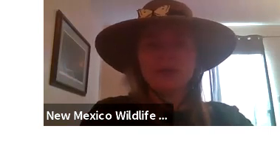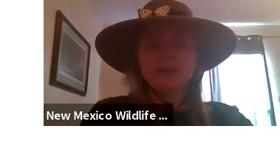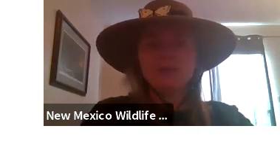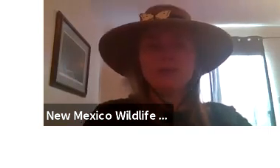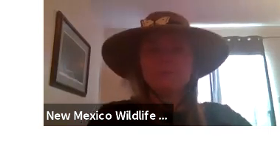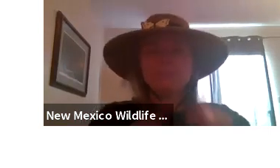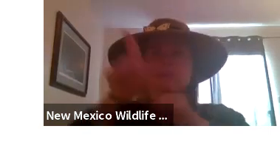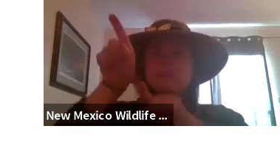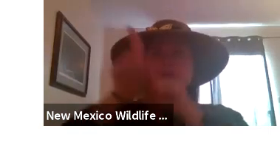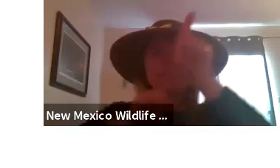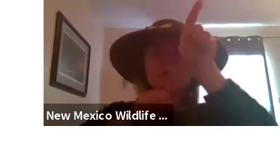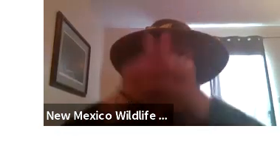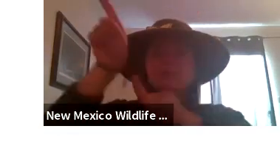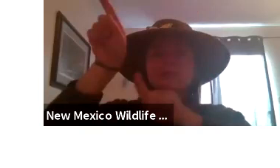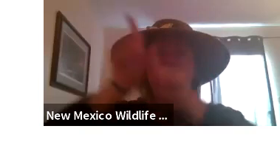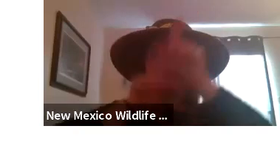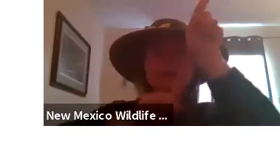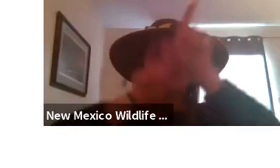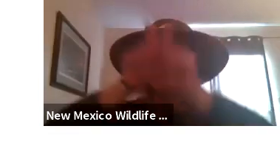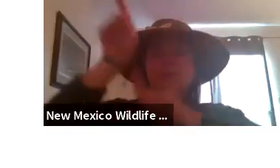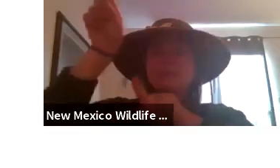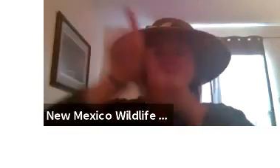with Coyote. Stars